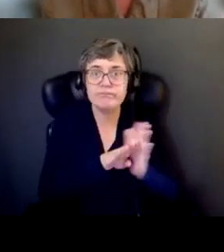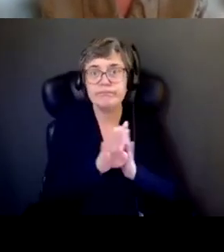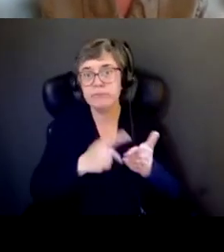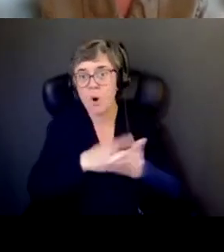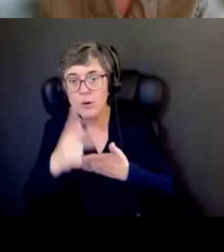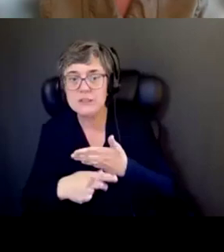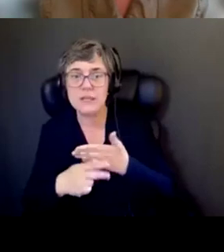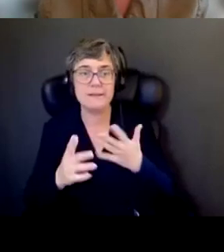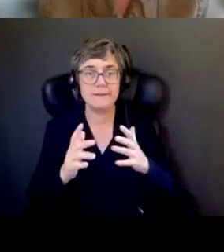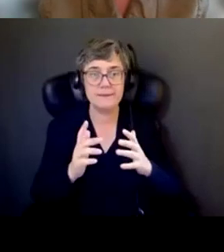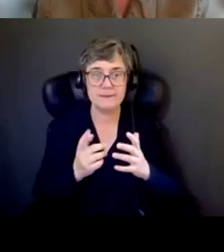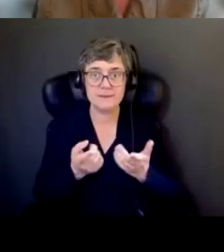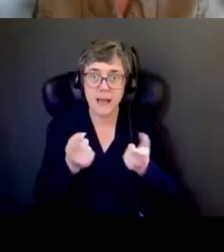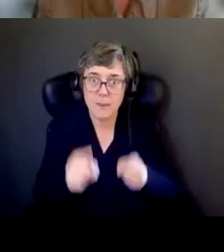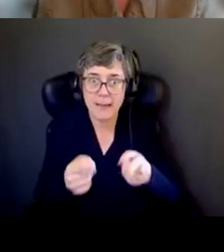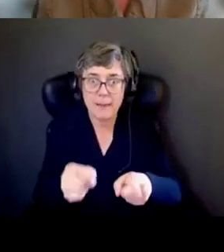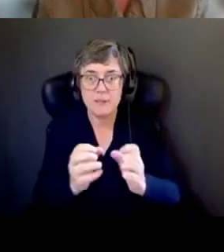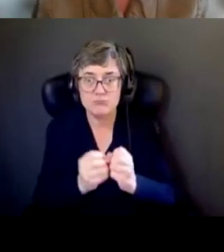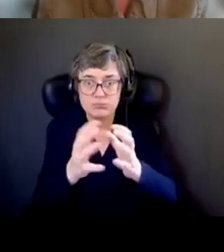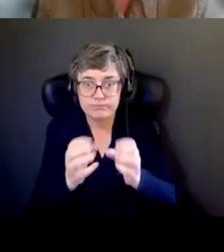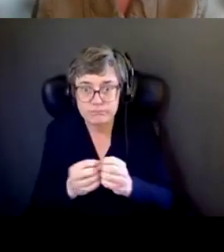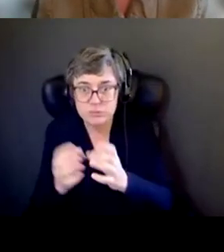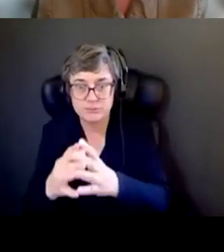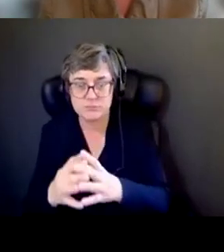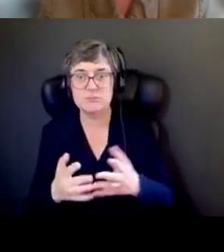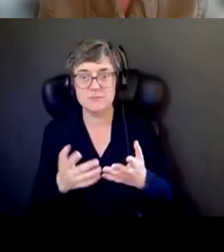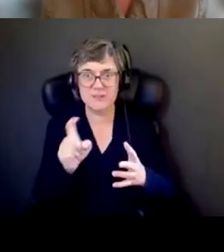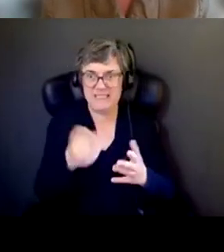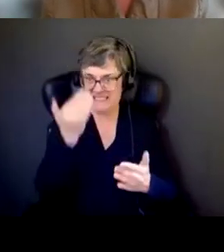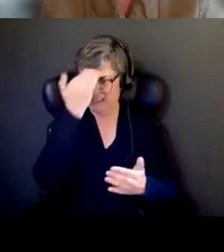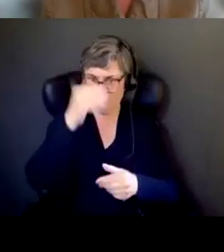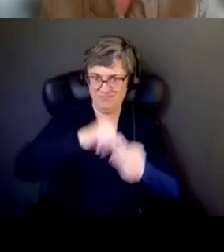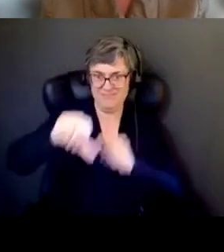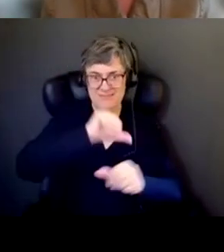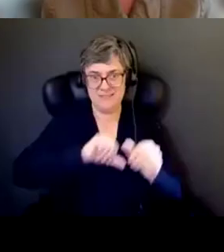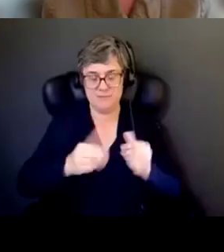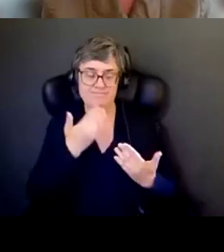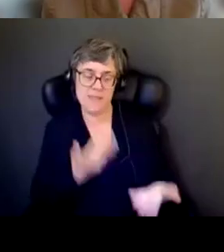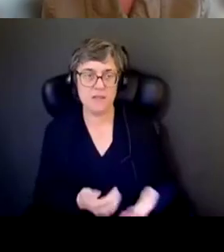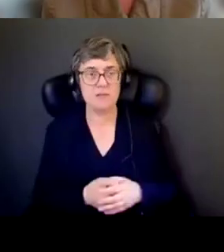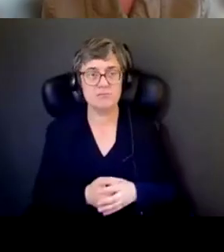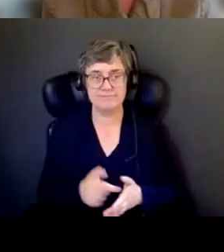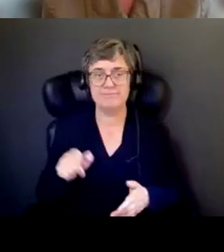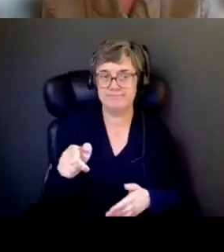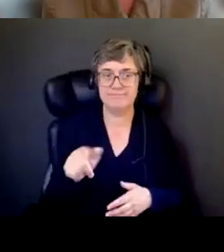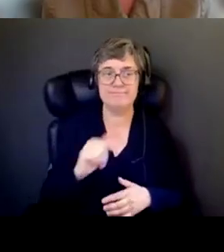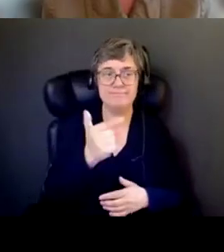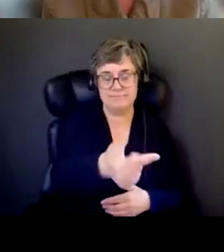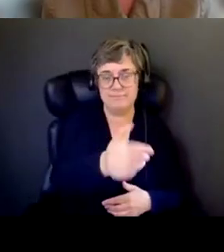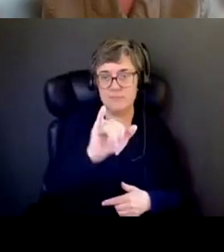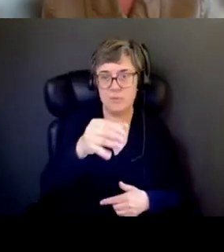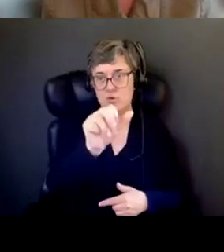Bonnie has just said, that when we work in silos, that's not helpful. if we're working collectively, it